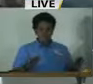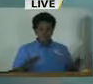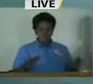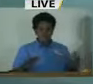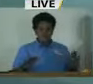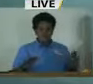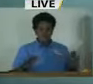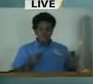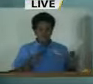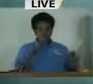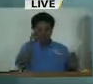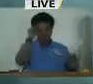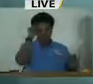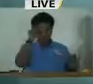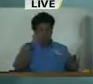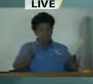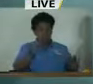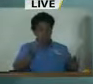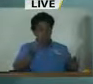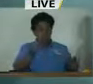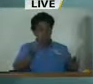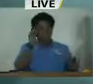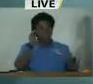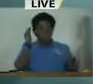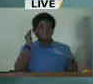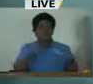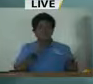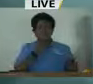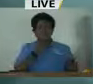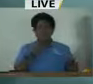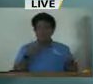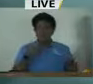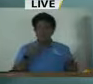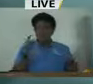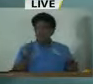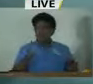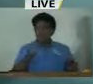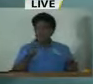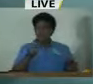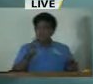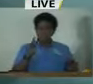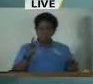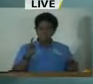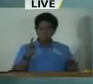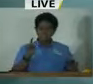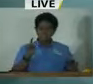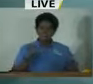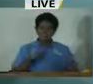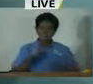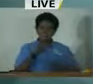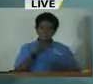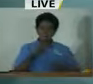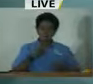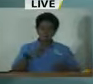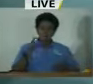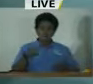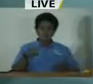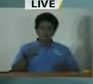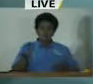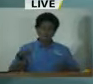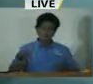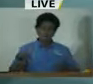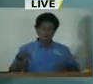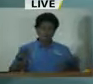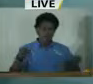I understood you to be saying we must speak and we must, as a parliament, take